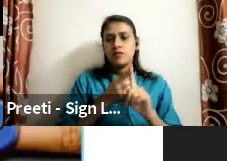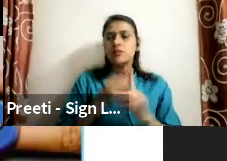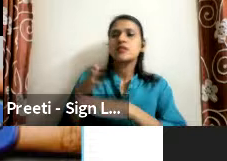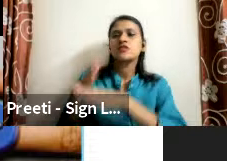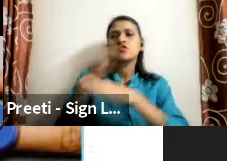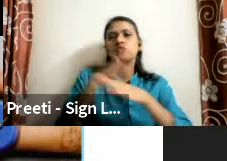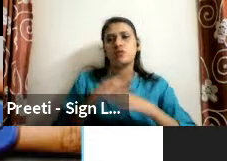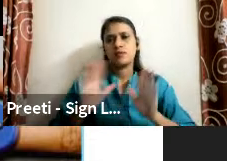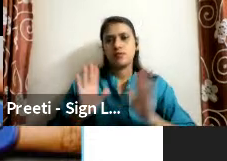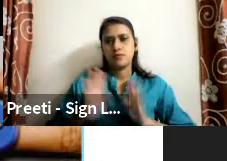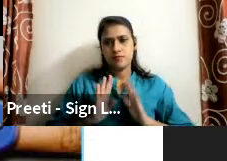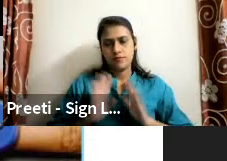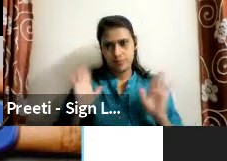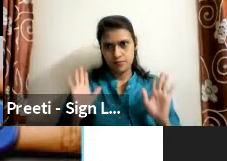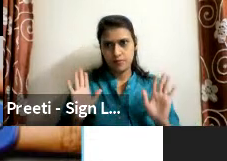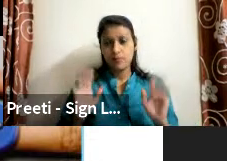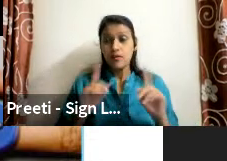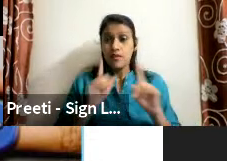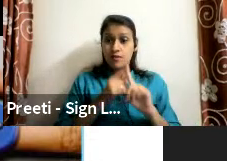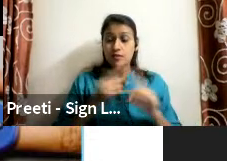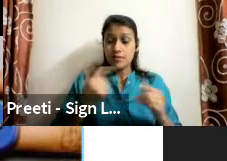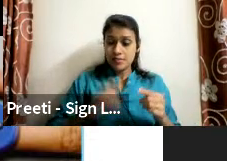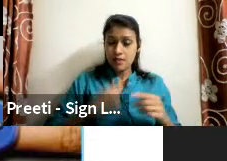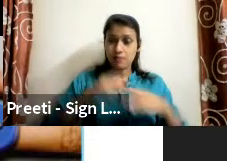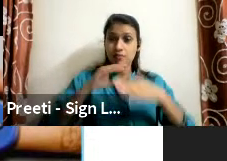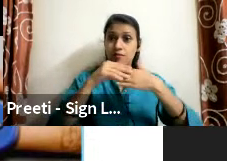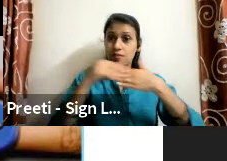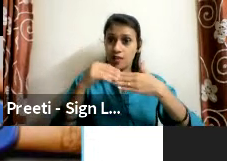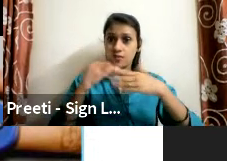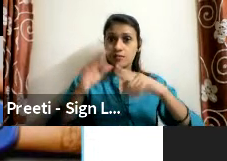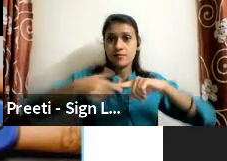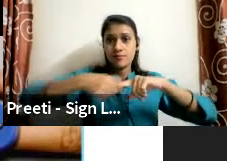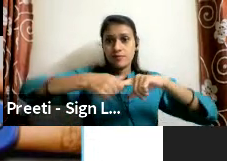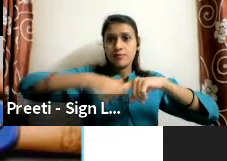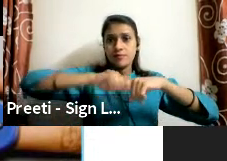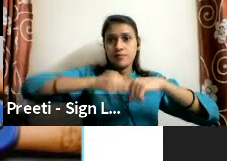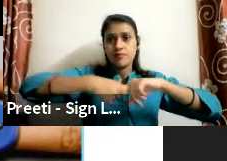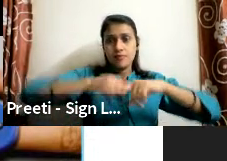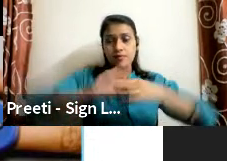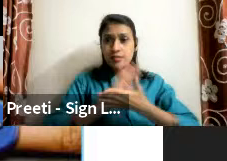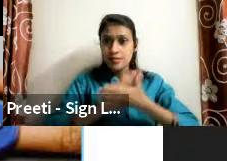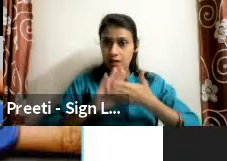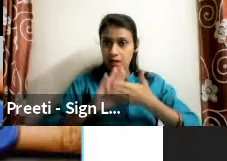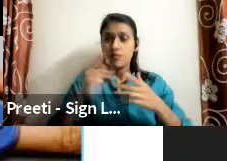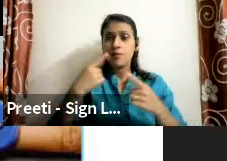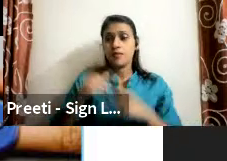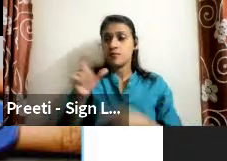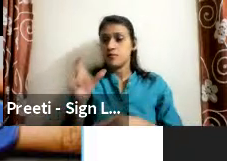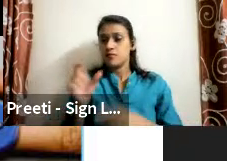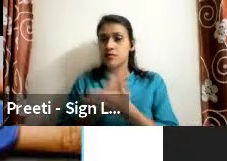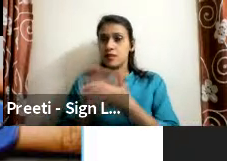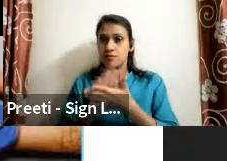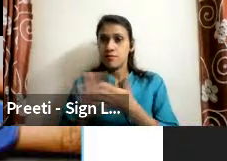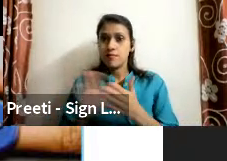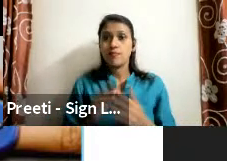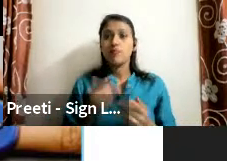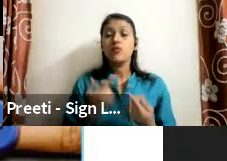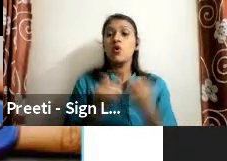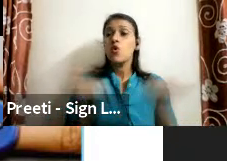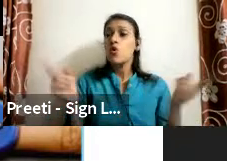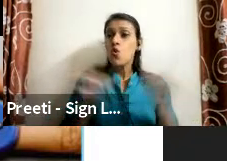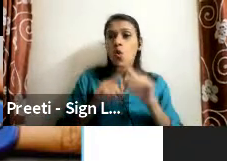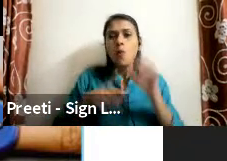house. Ideally, it is said that what is in the isolation room with the patient should not go out of the